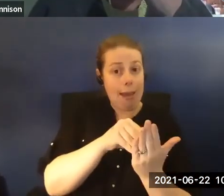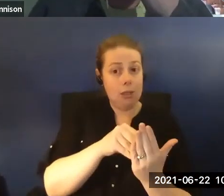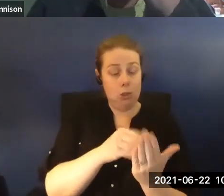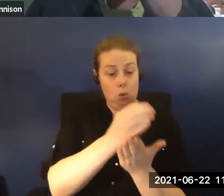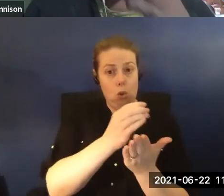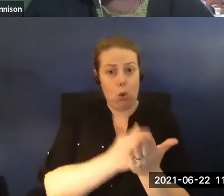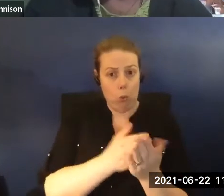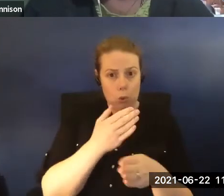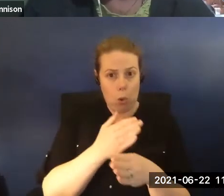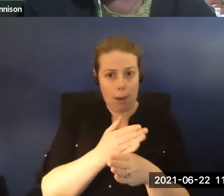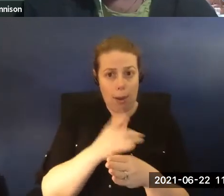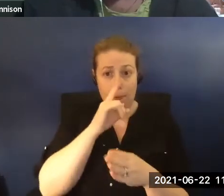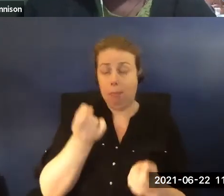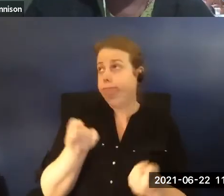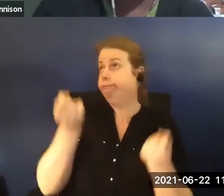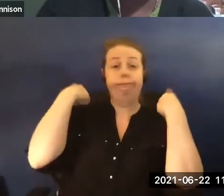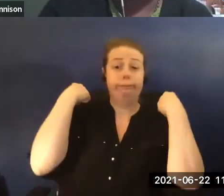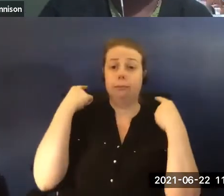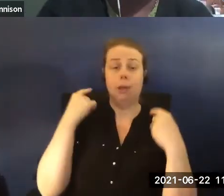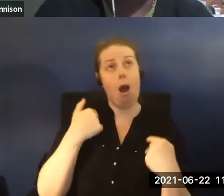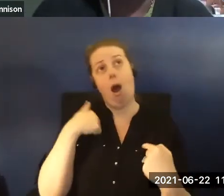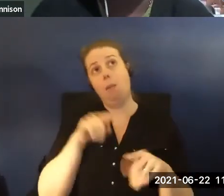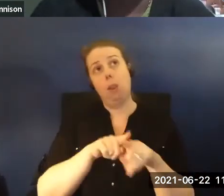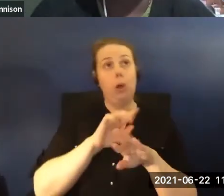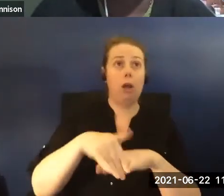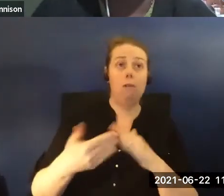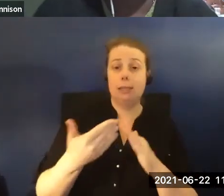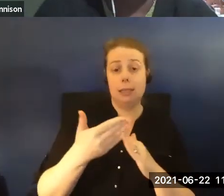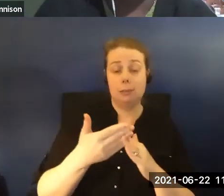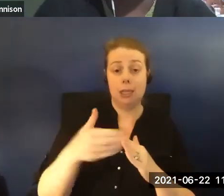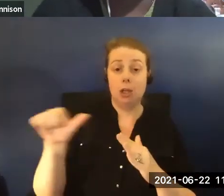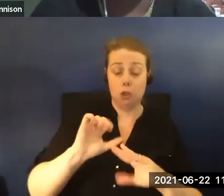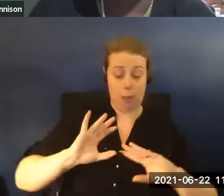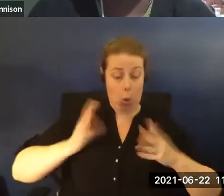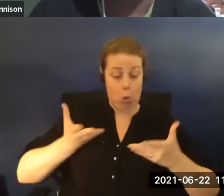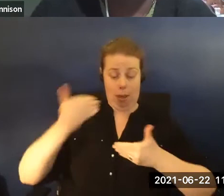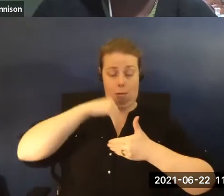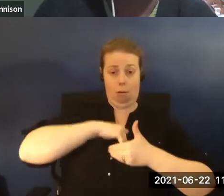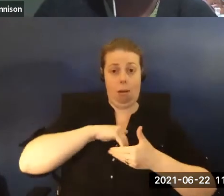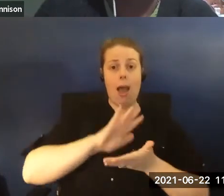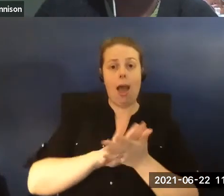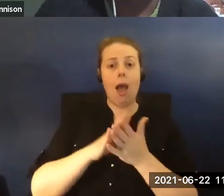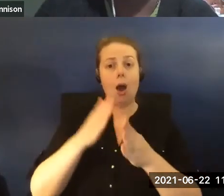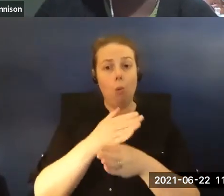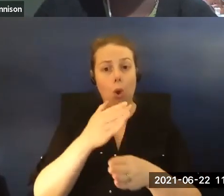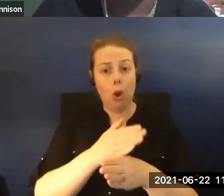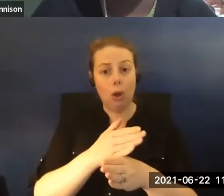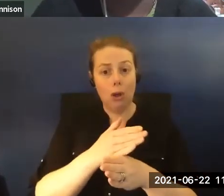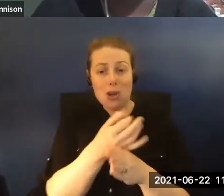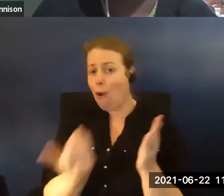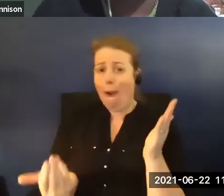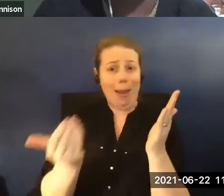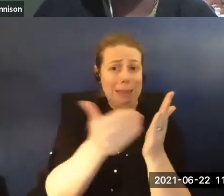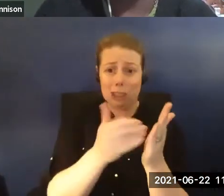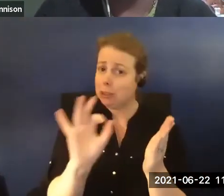doing accessibility because accessibility is part of your way of working. It shouldn't be anything separate. It should not be an enhancement. It should be just the